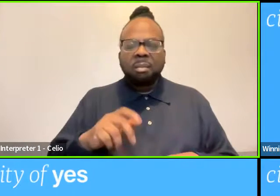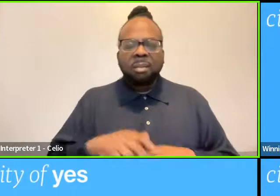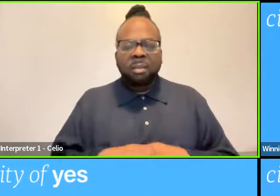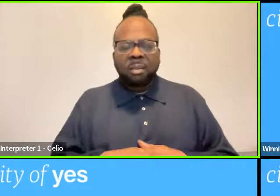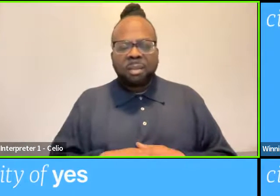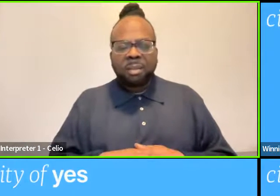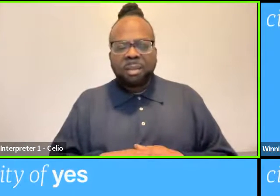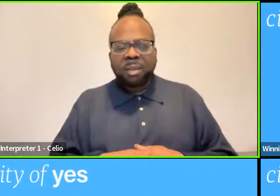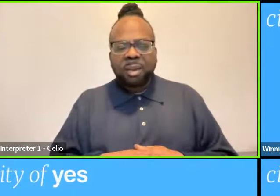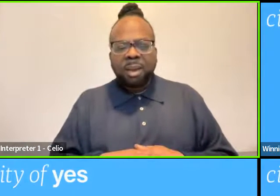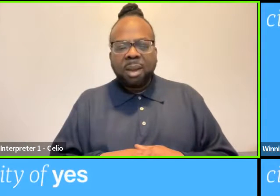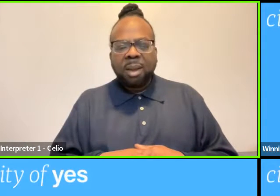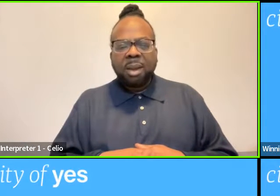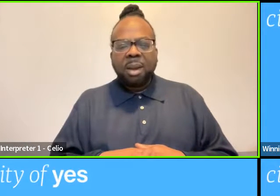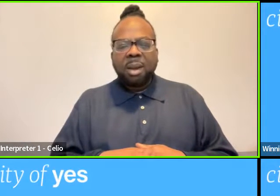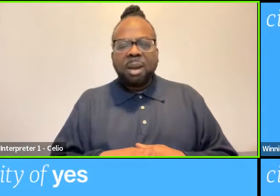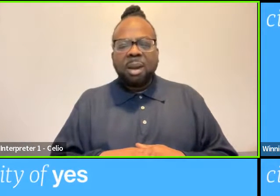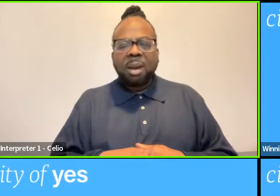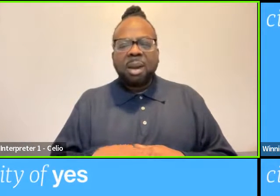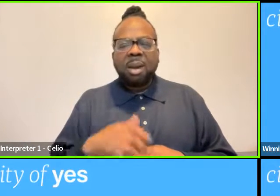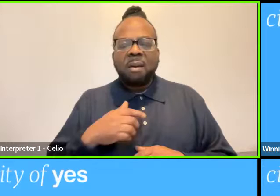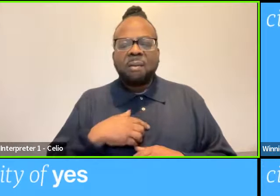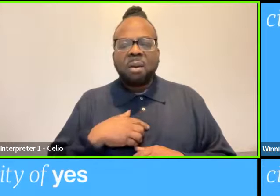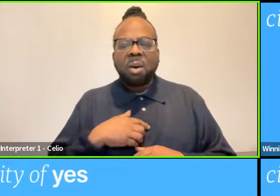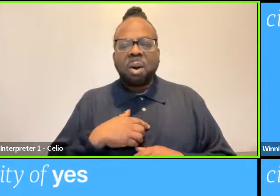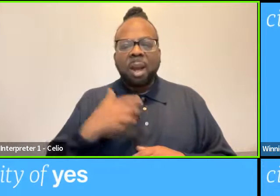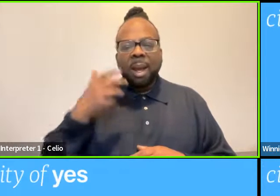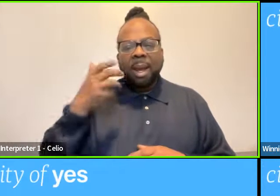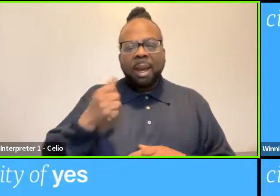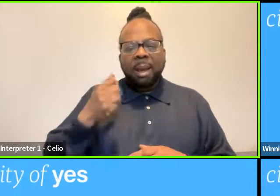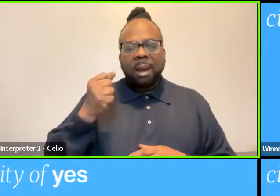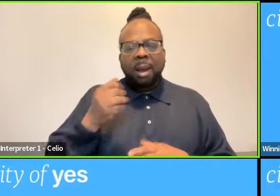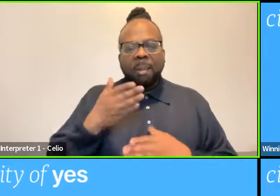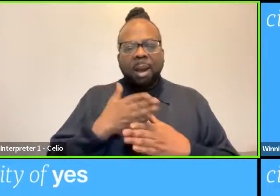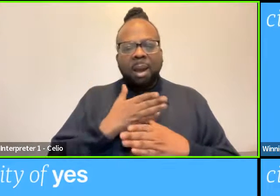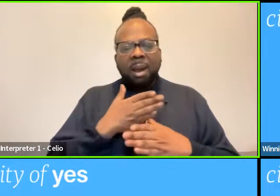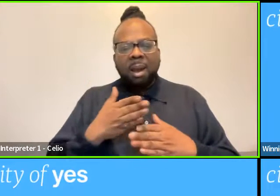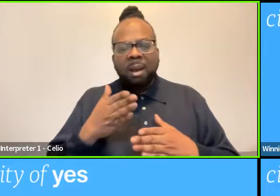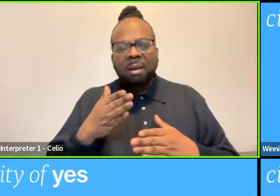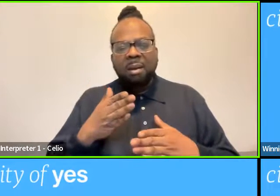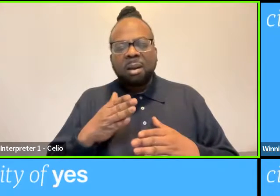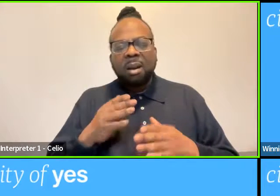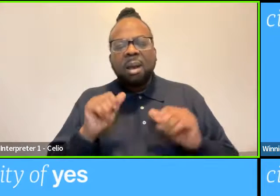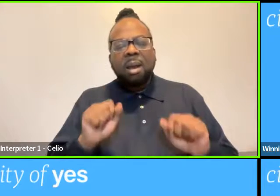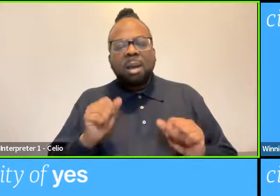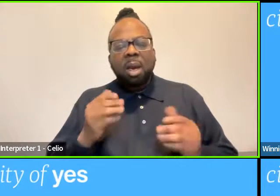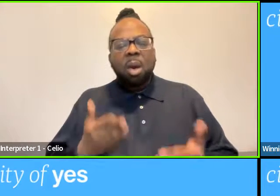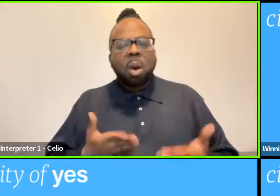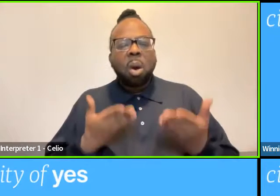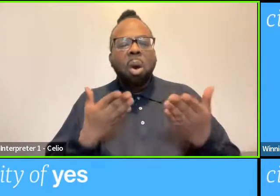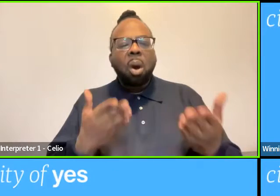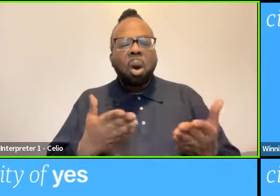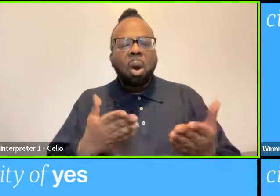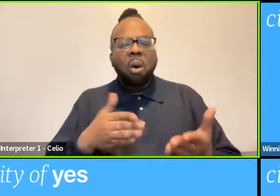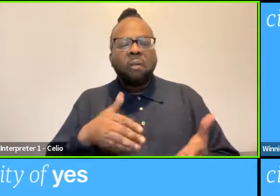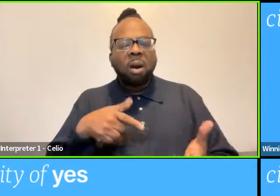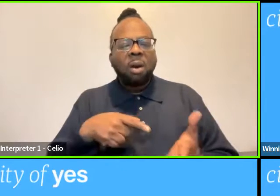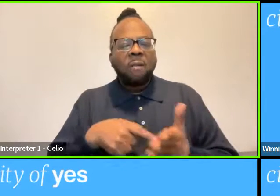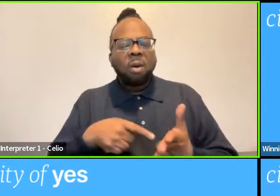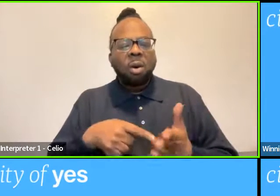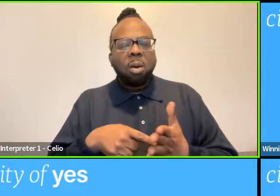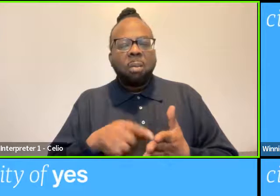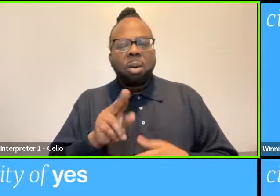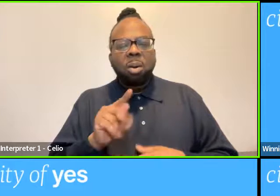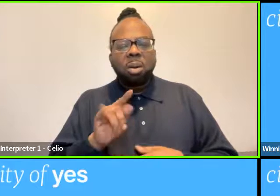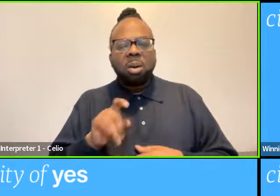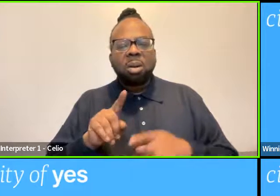So for income averaging, will every building be required to offer affordable units at different income levels? Or will